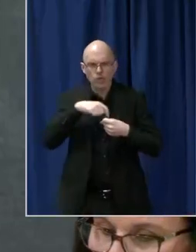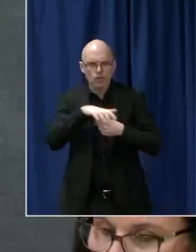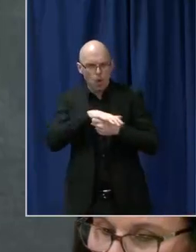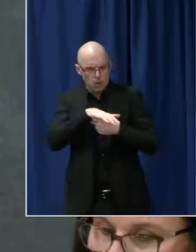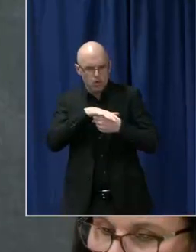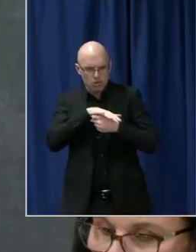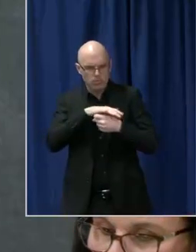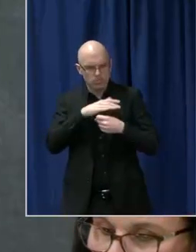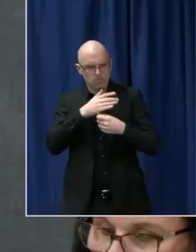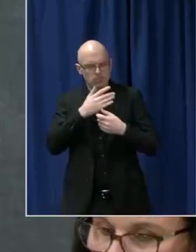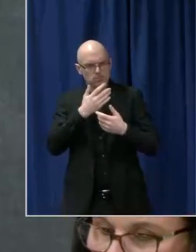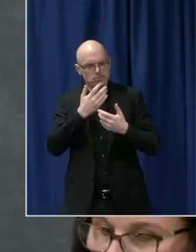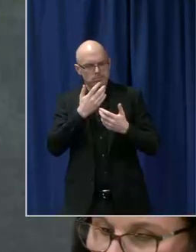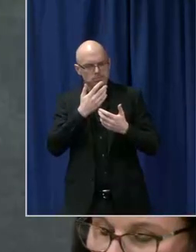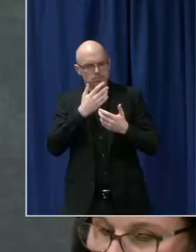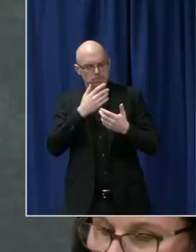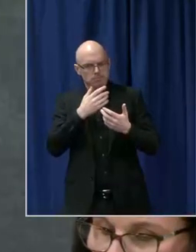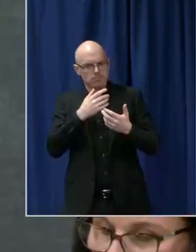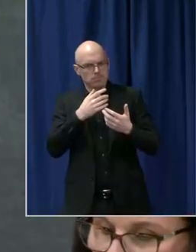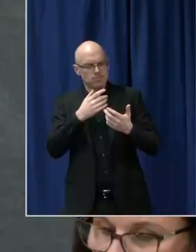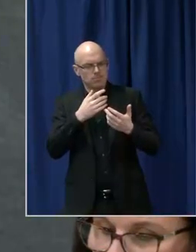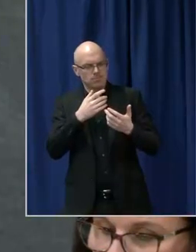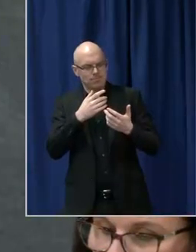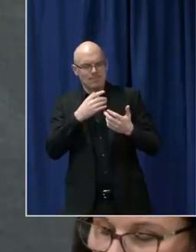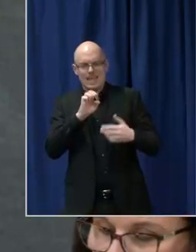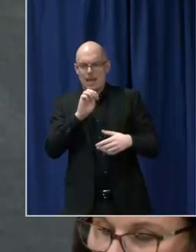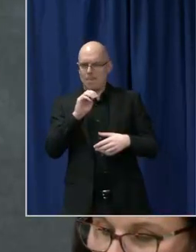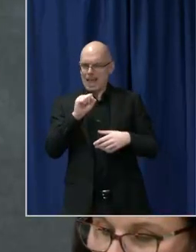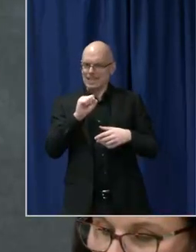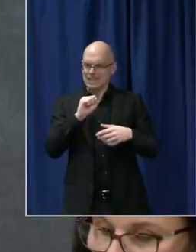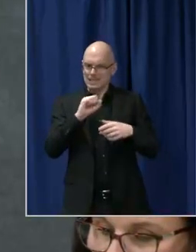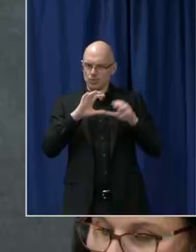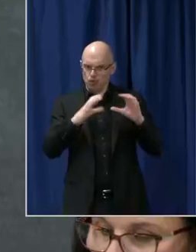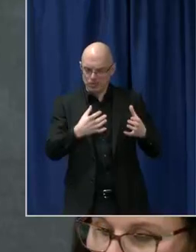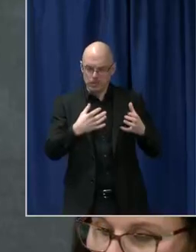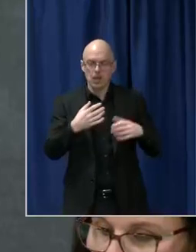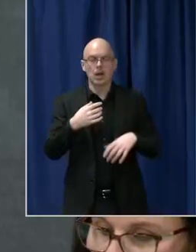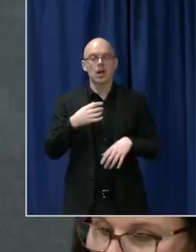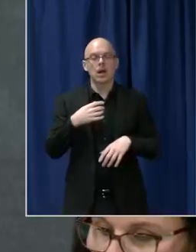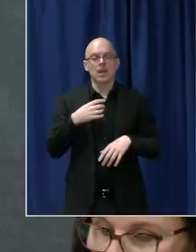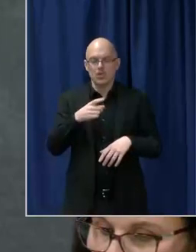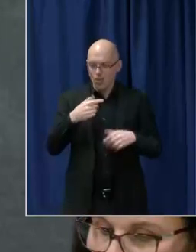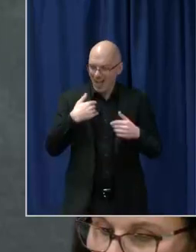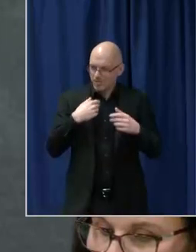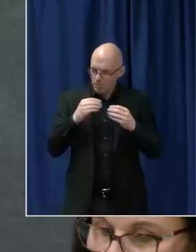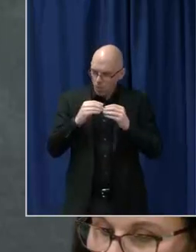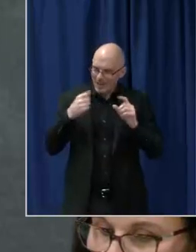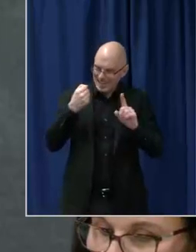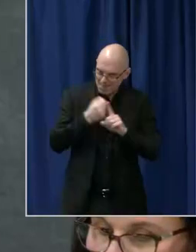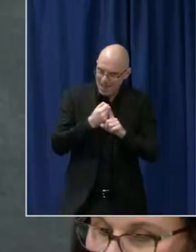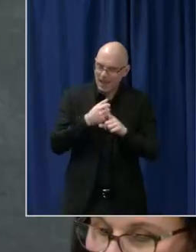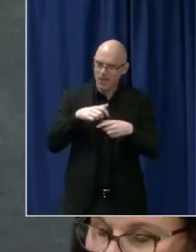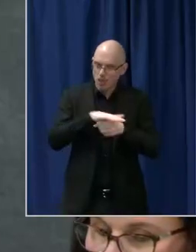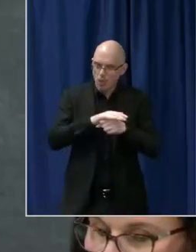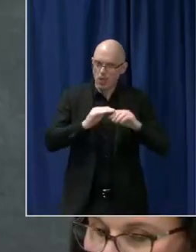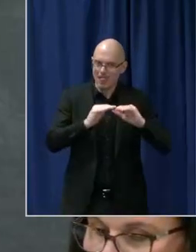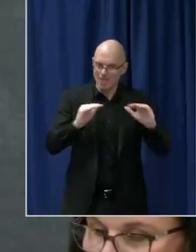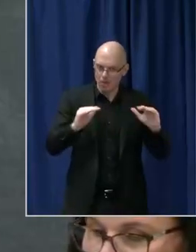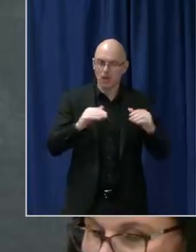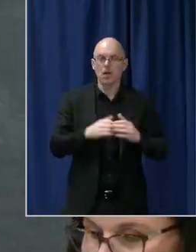and education for these first responders. We want to be able to communicate fast